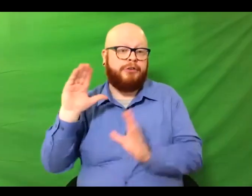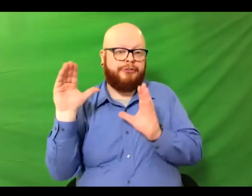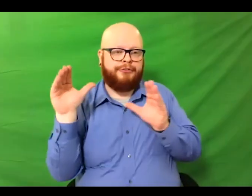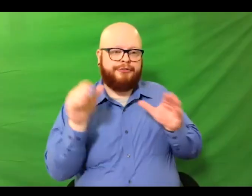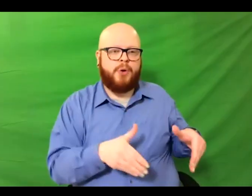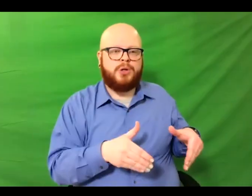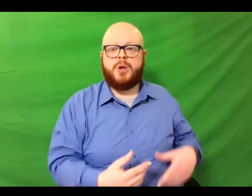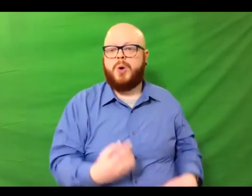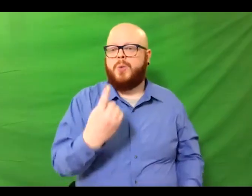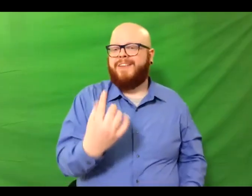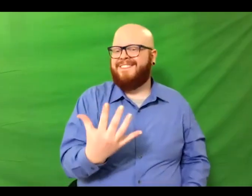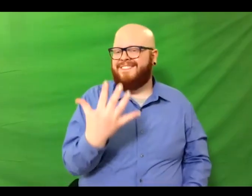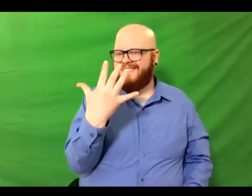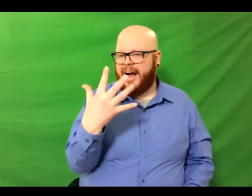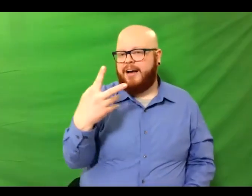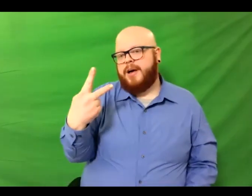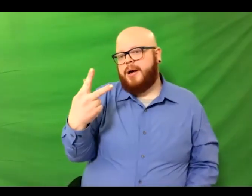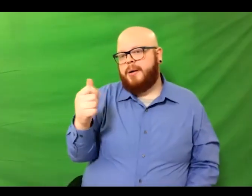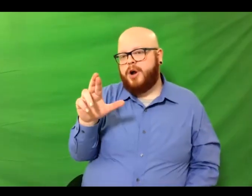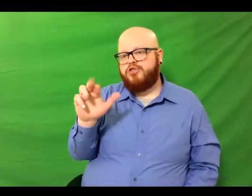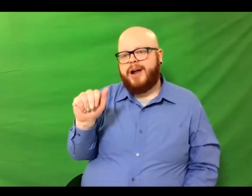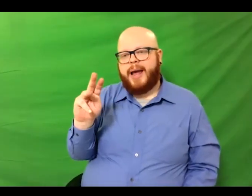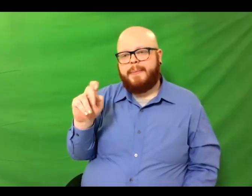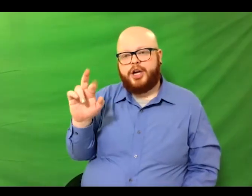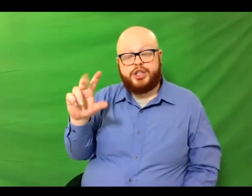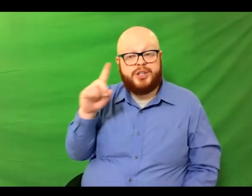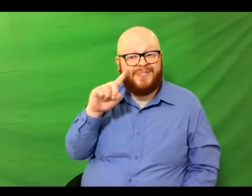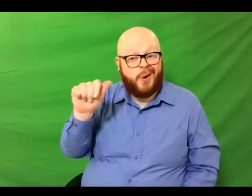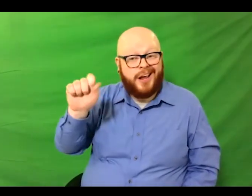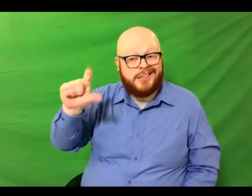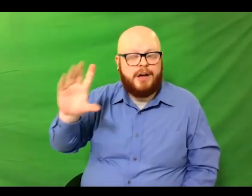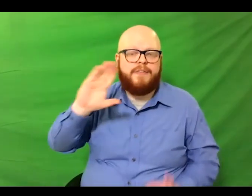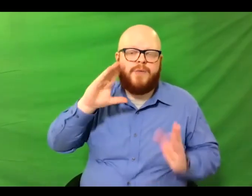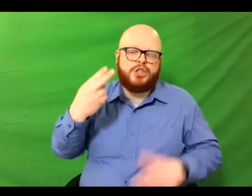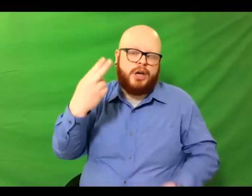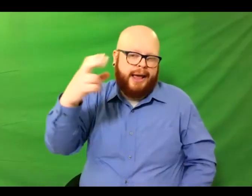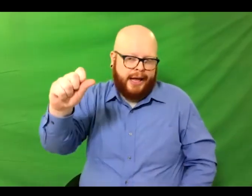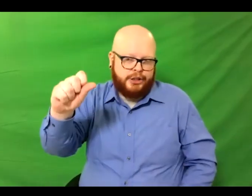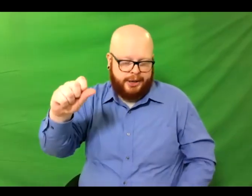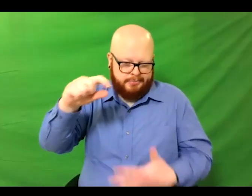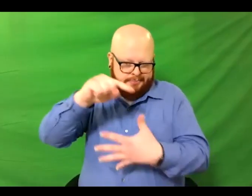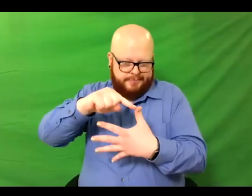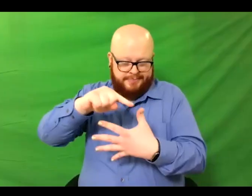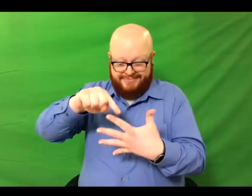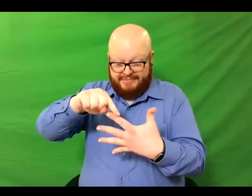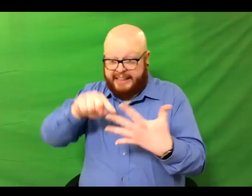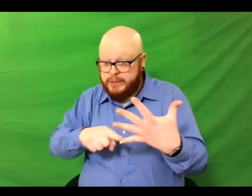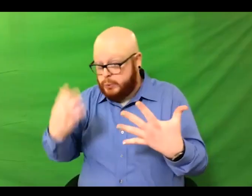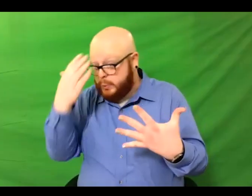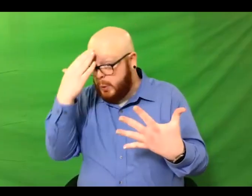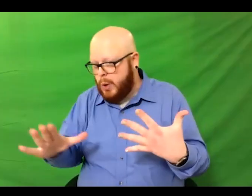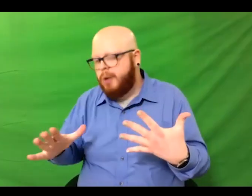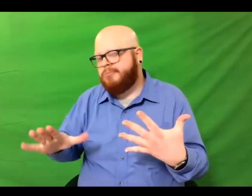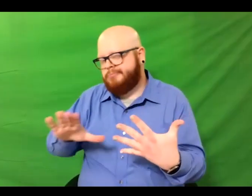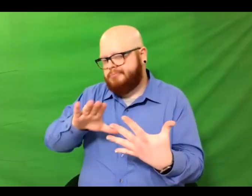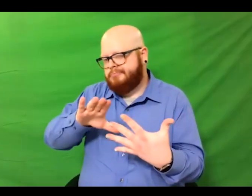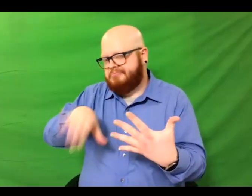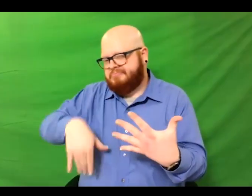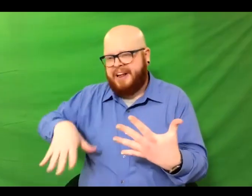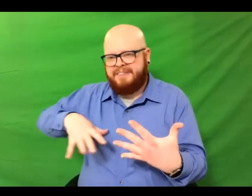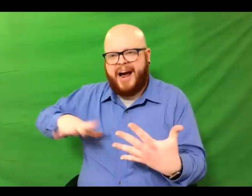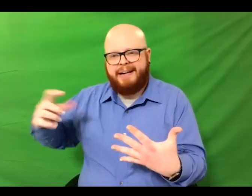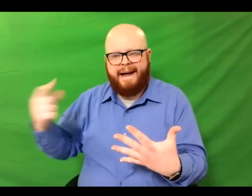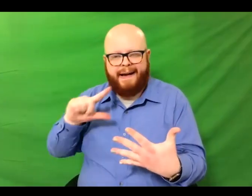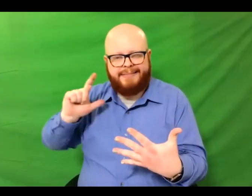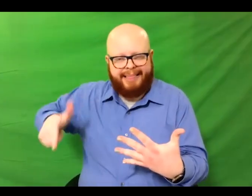5 parameters of American Sign Language. So we're focusing on hand shapes. If you don't know the others, check back in with us later. But the ASL